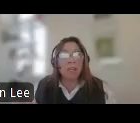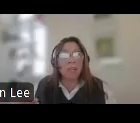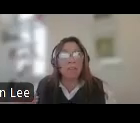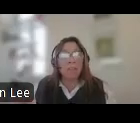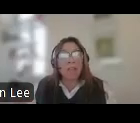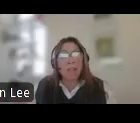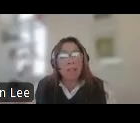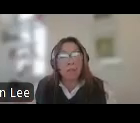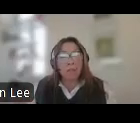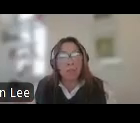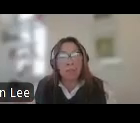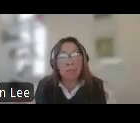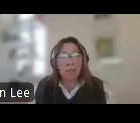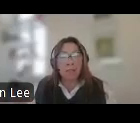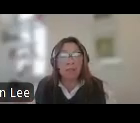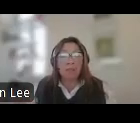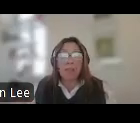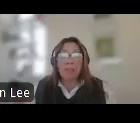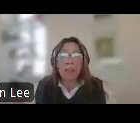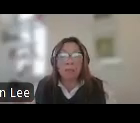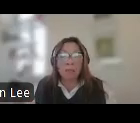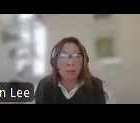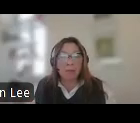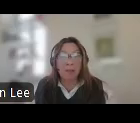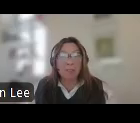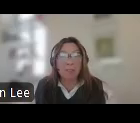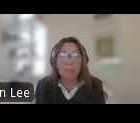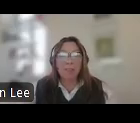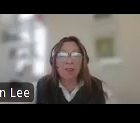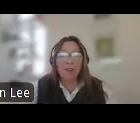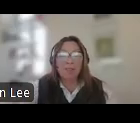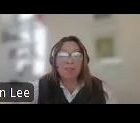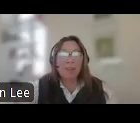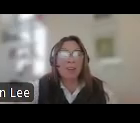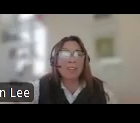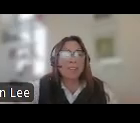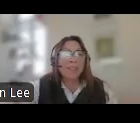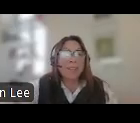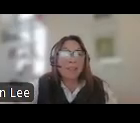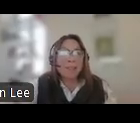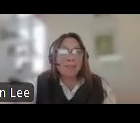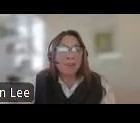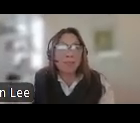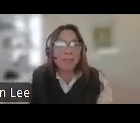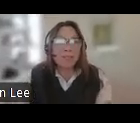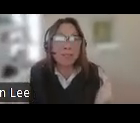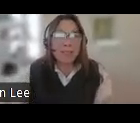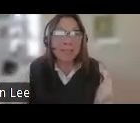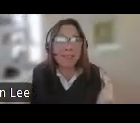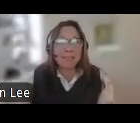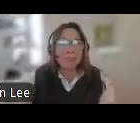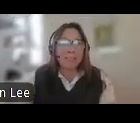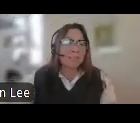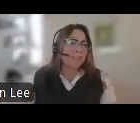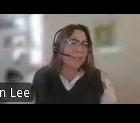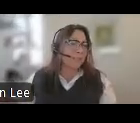of life, and those types of things. So that's why my reference is often forgotten. We can forward to the next